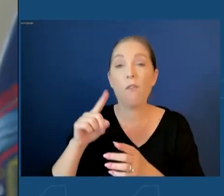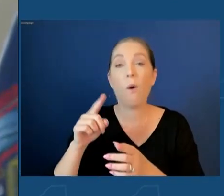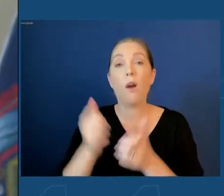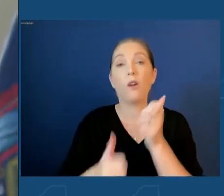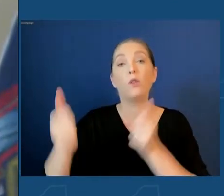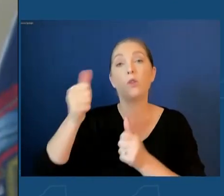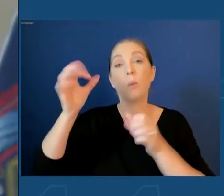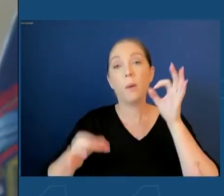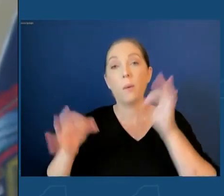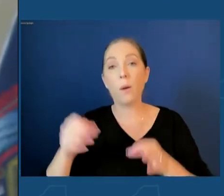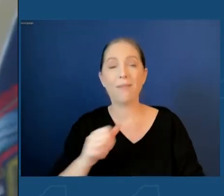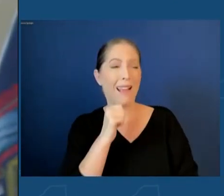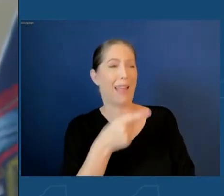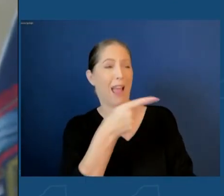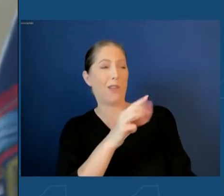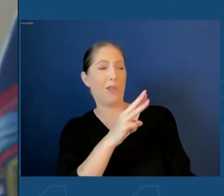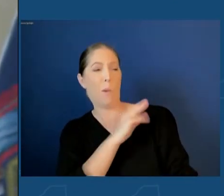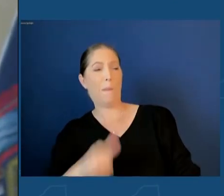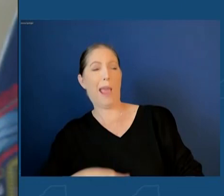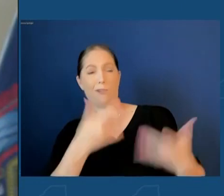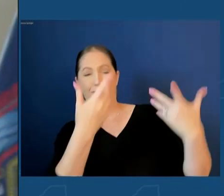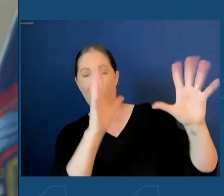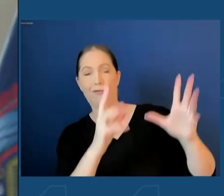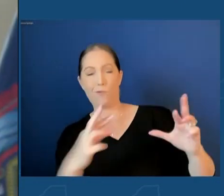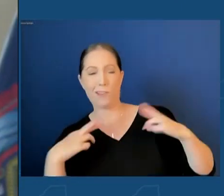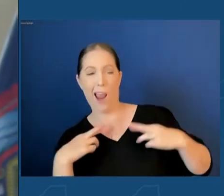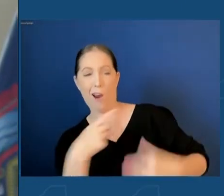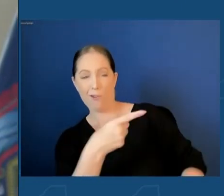Jennings. You're retired. But